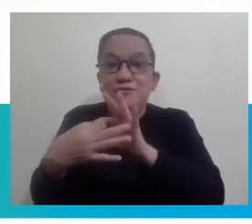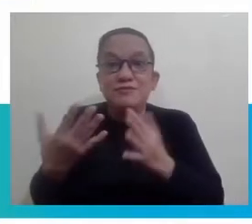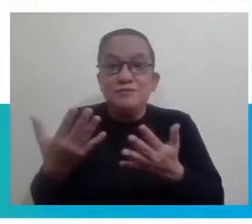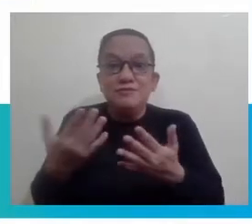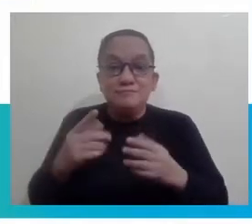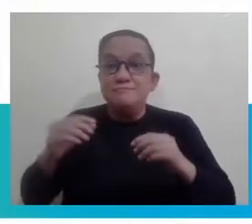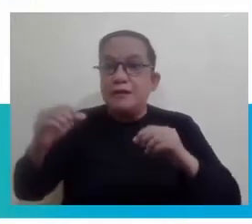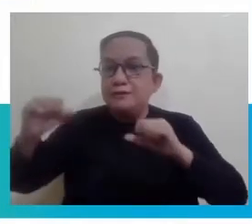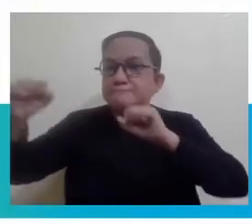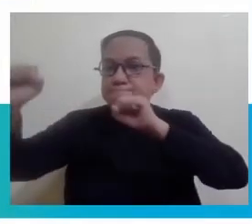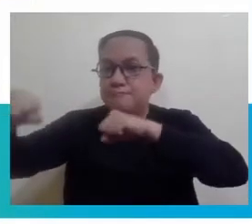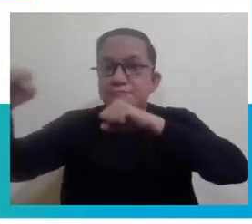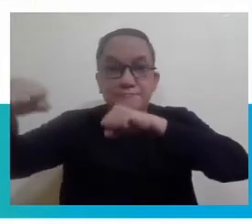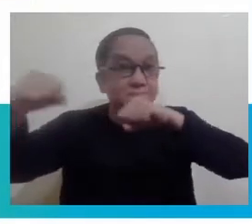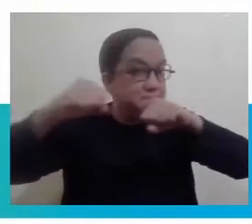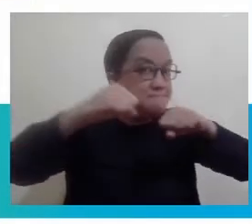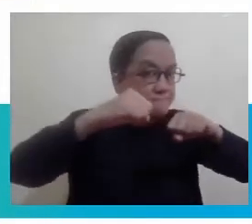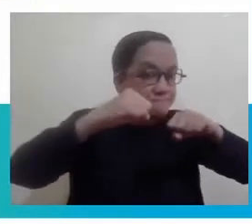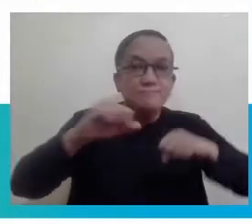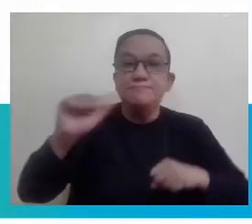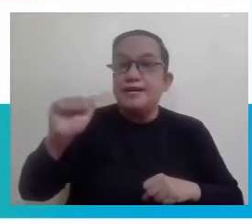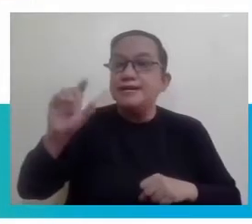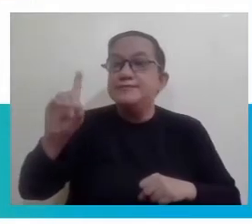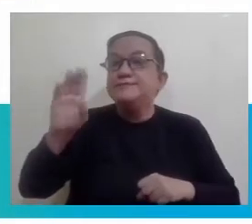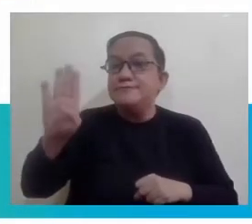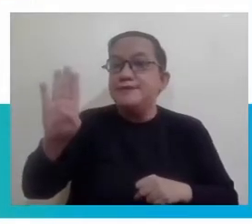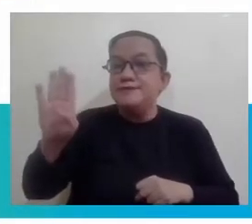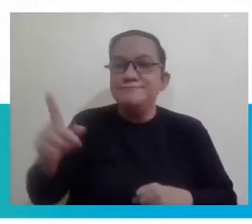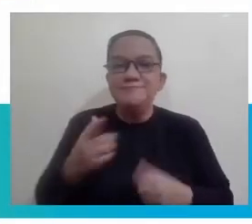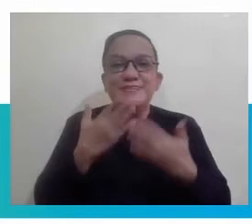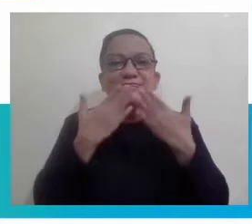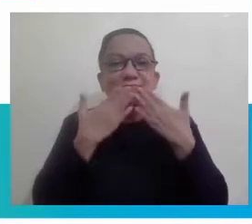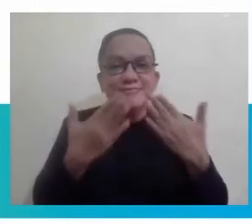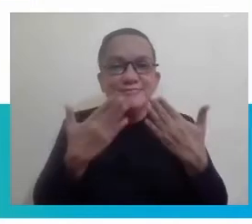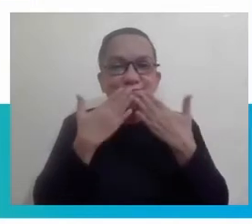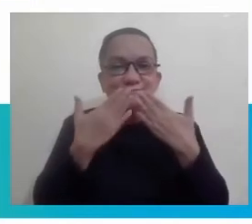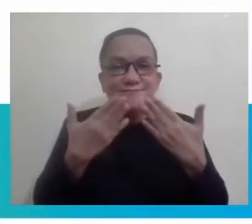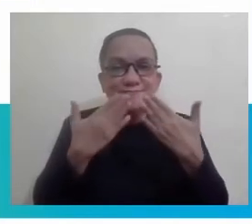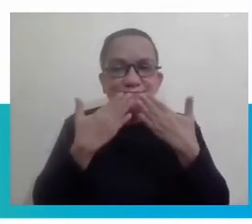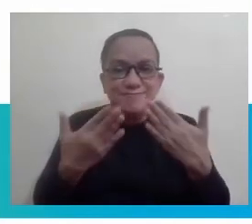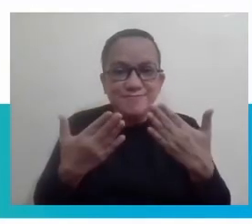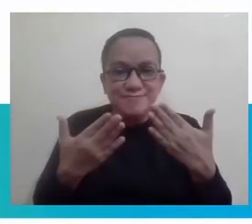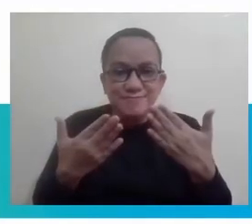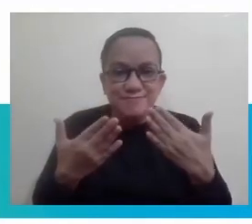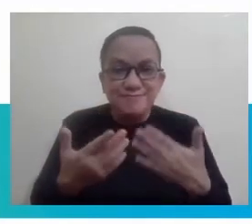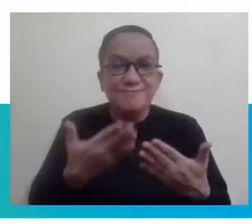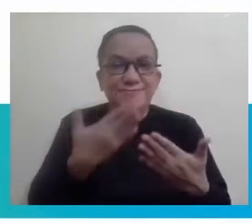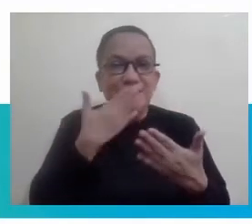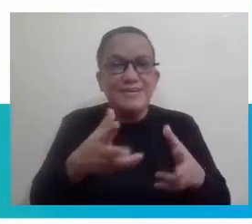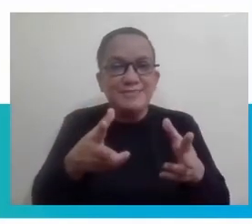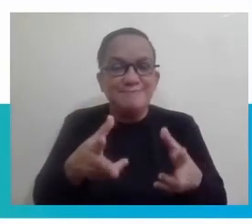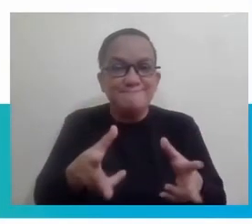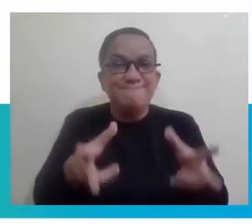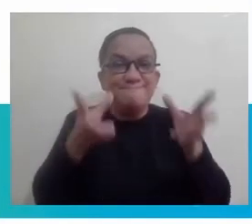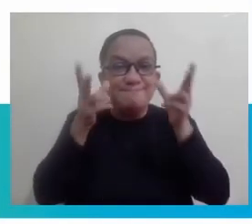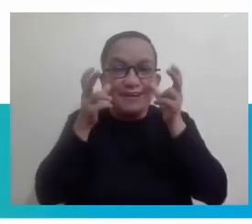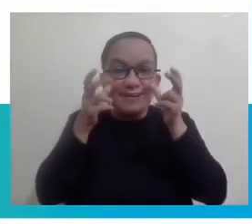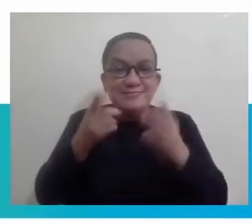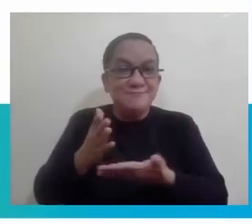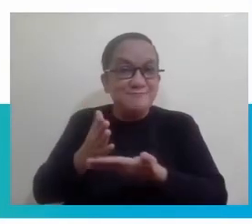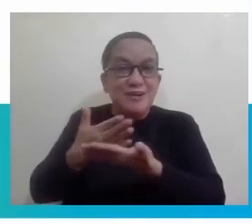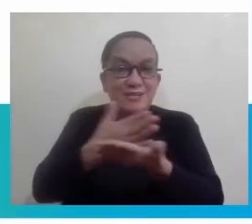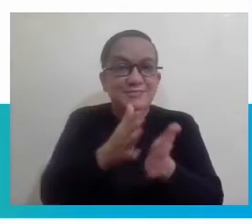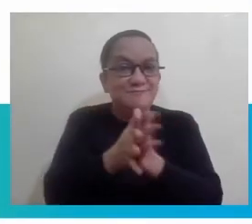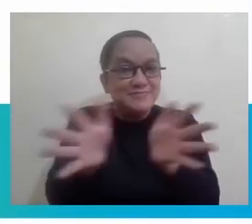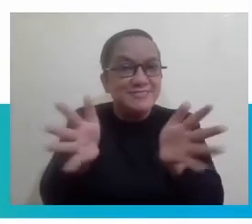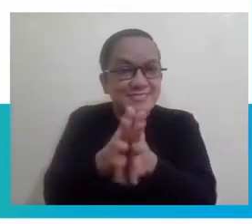Thank you very much, Natalie, and I look forward to also listen to the panel. Thank you. Thank you, Christian, for sharing your remarks